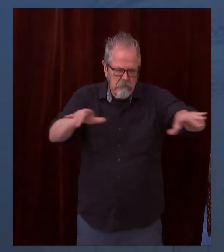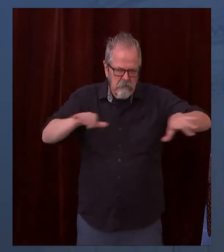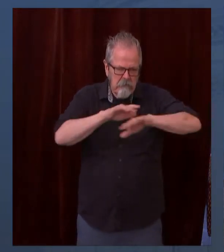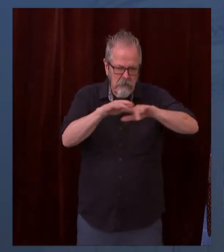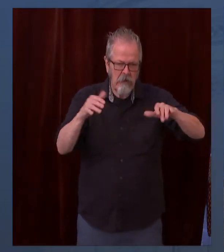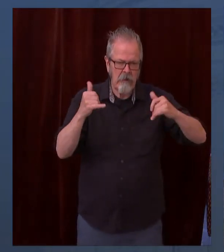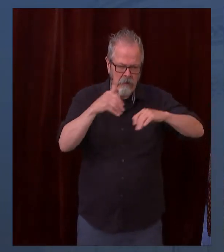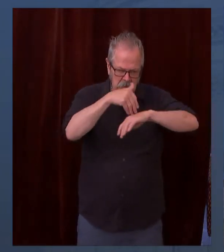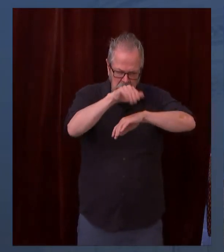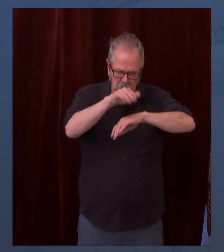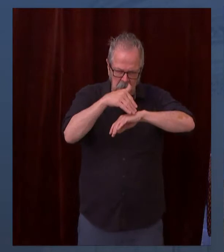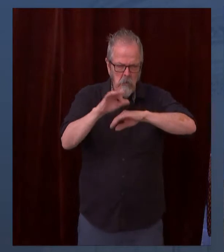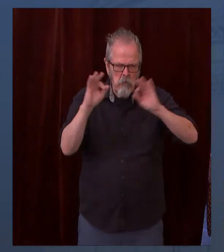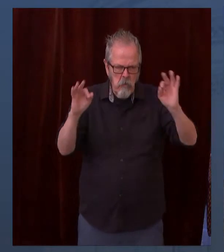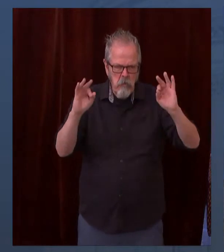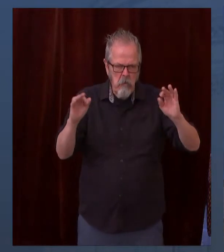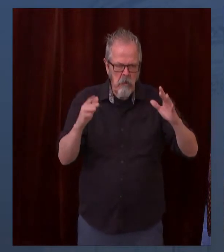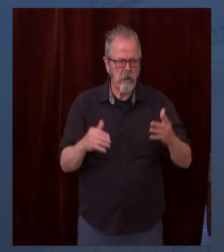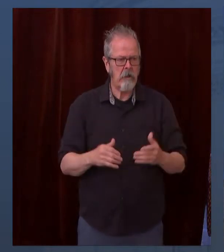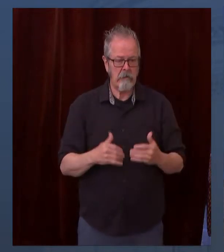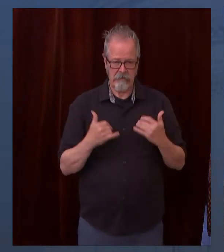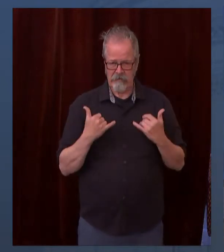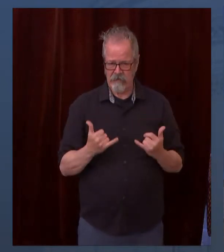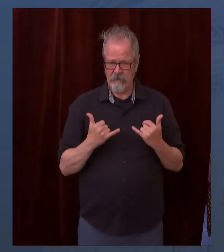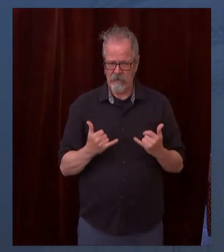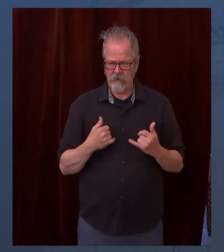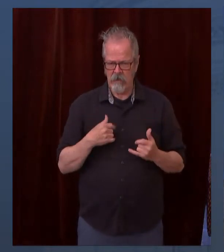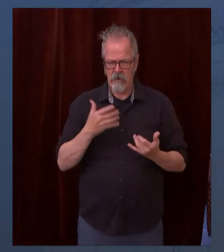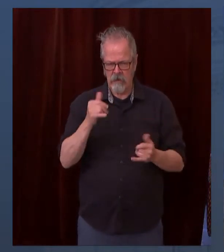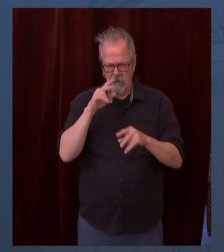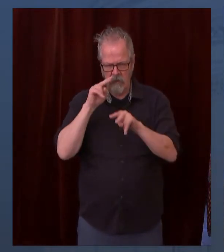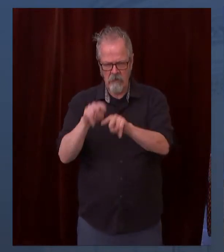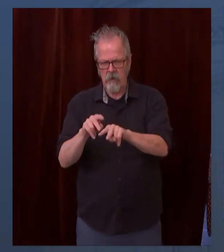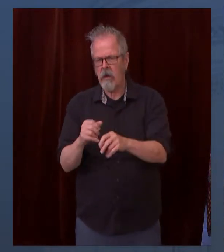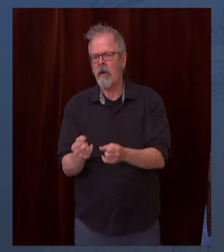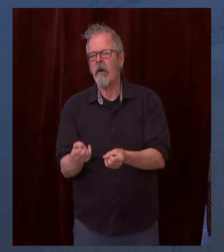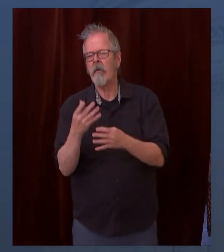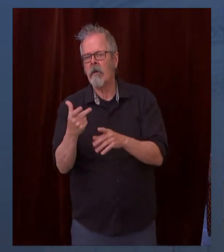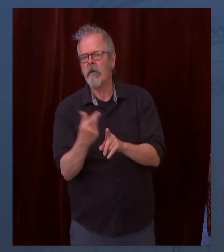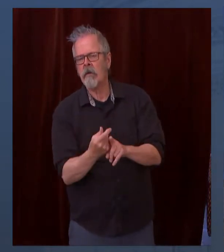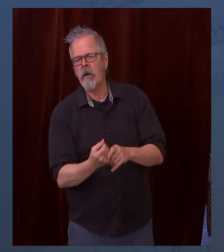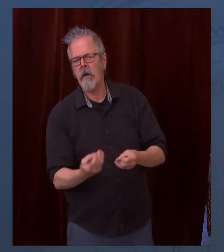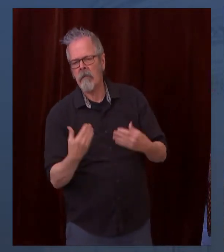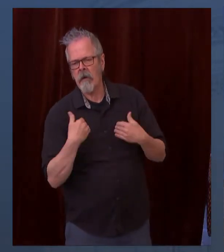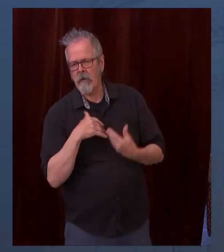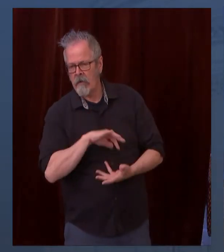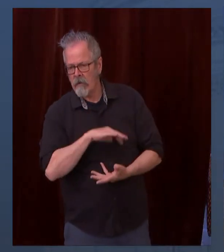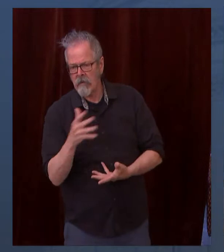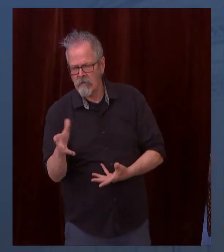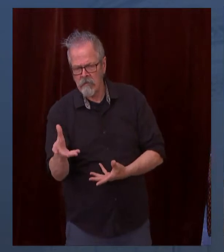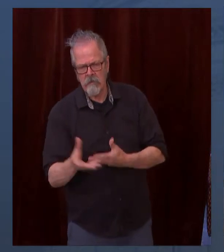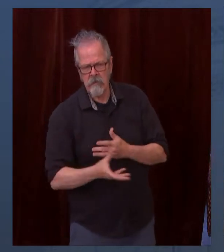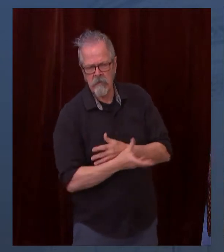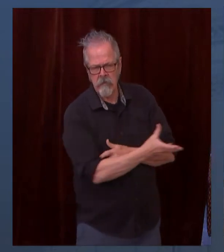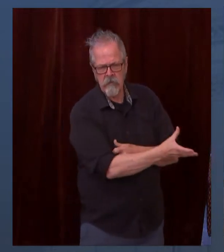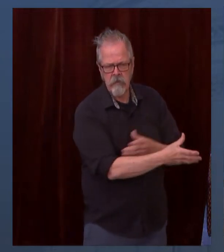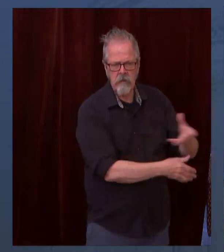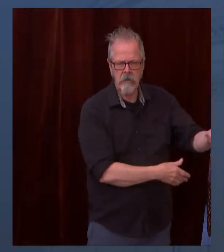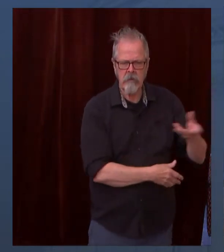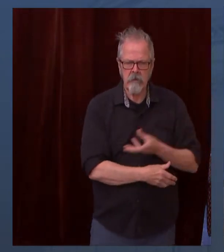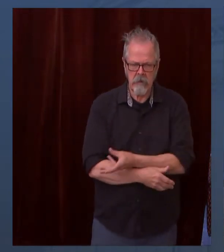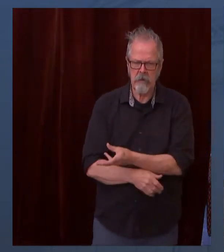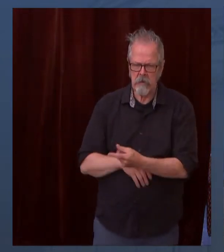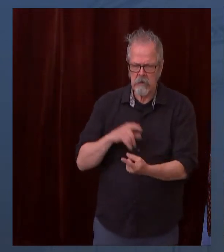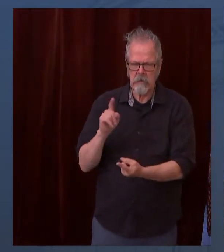whatever reason in their county. And obviously we can't send vaccines to counties and have them just sit on a